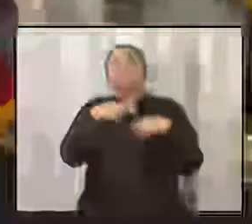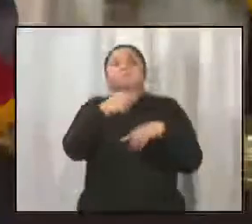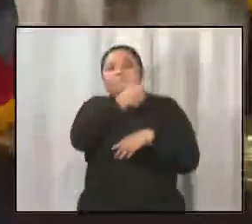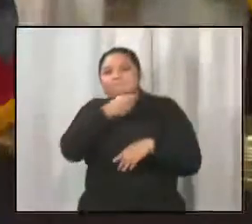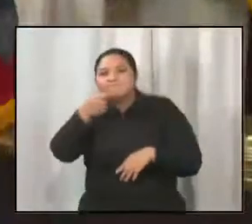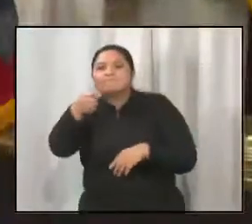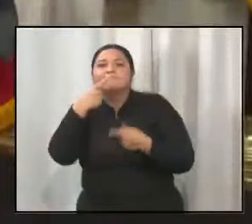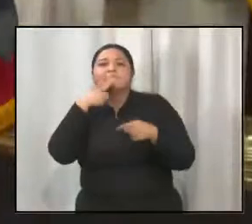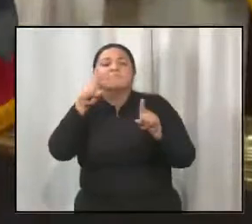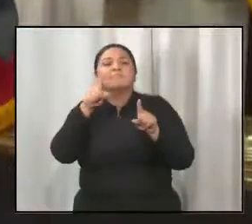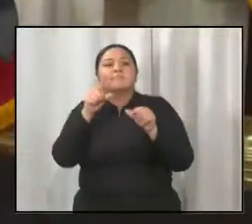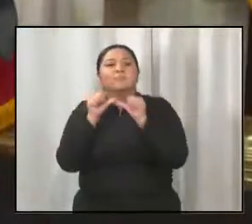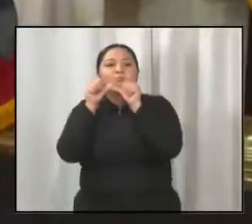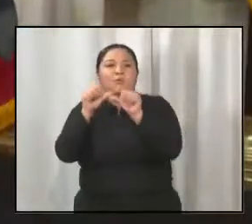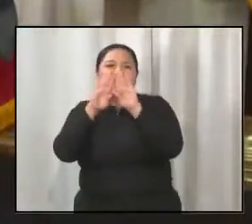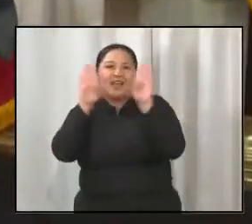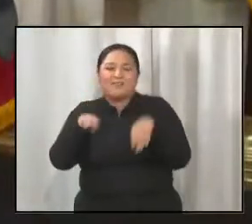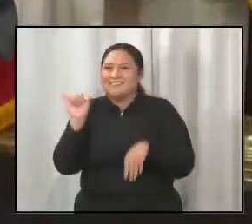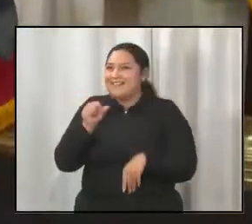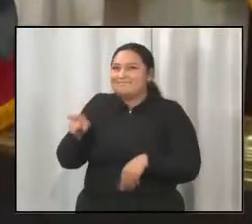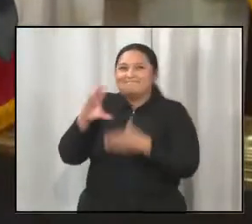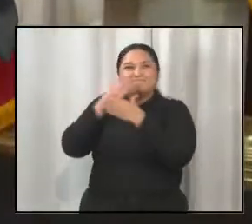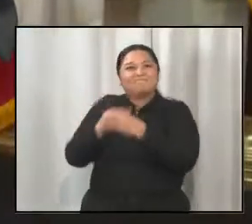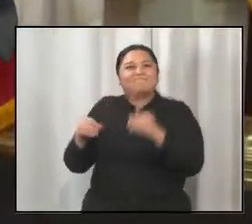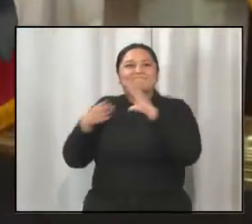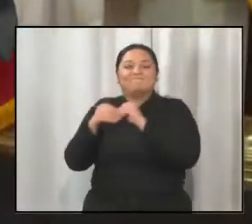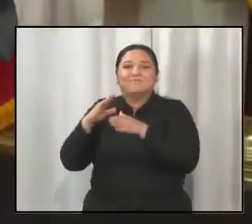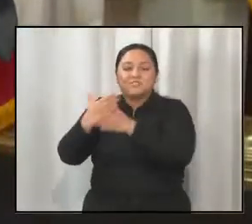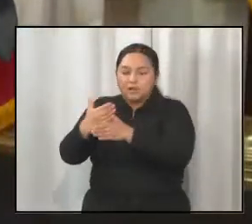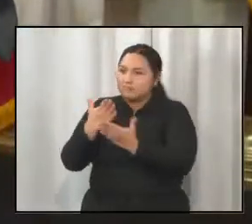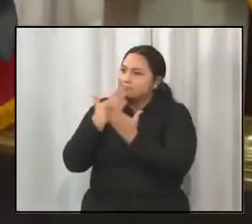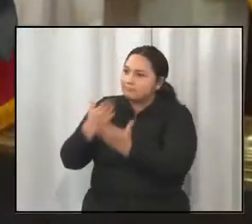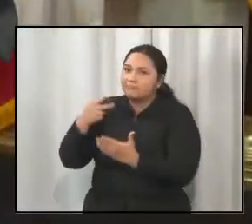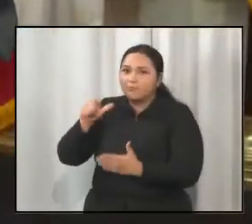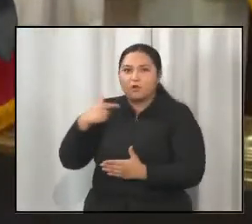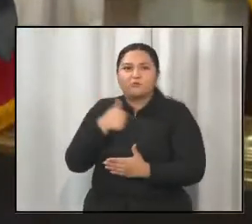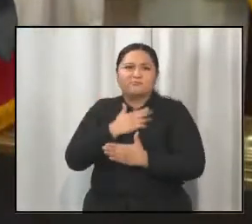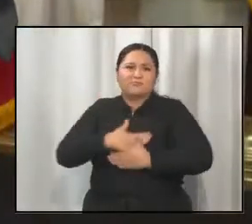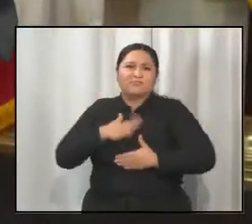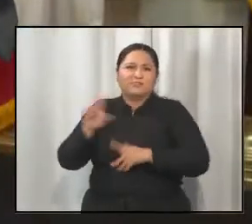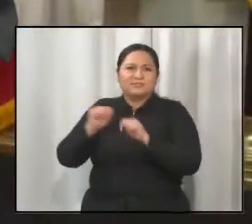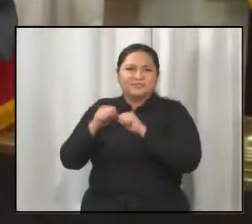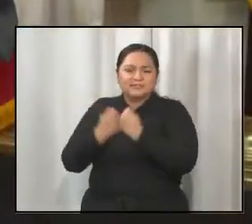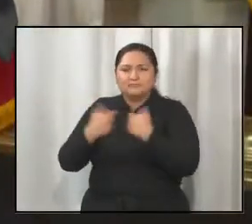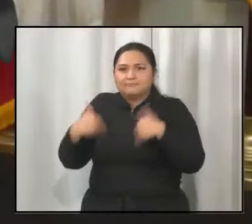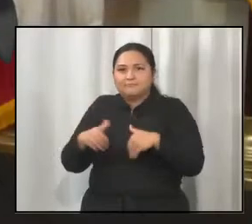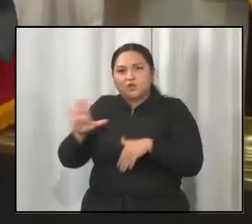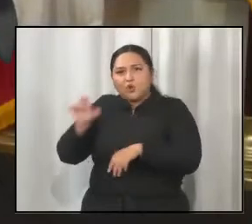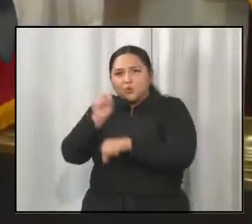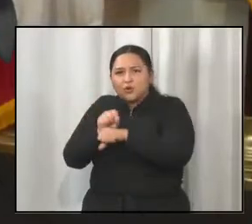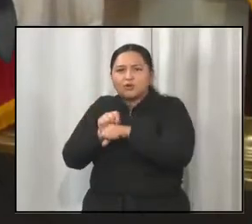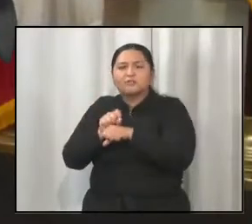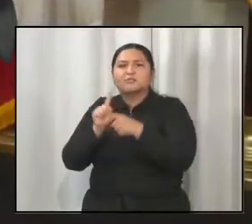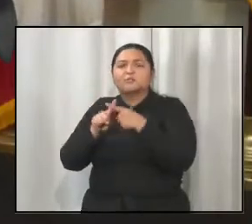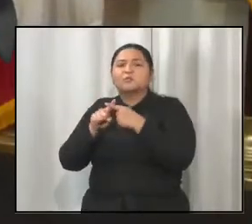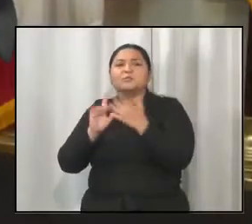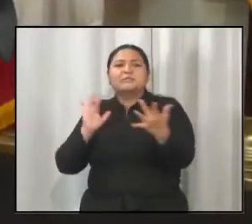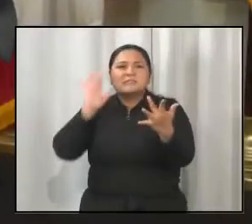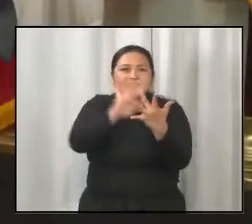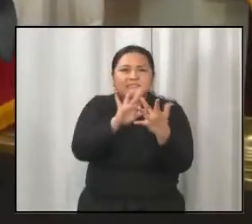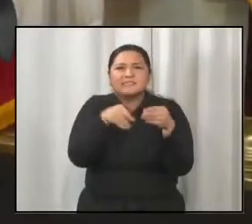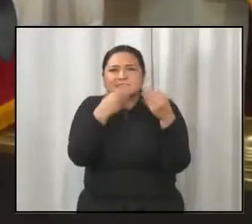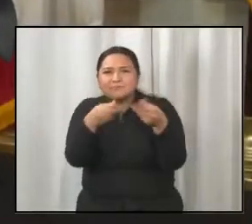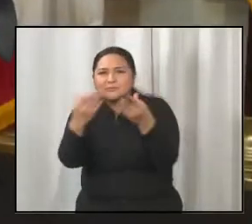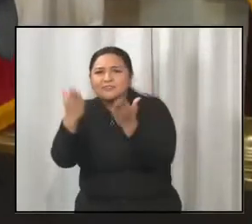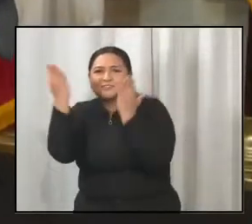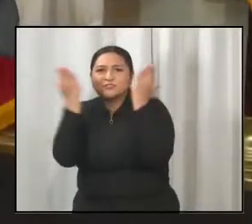about Veta. So thank you, Paul. We appreciate your entire team and all of your work to connect people experiencing homelessness with services and